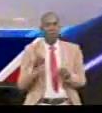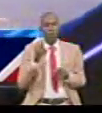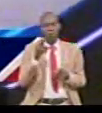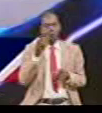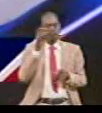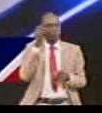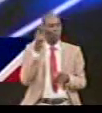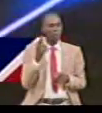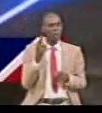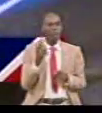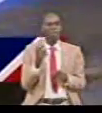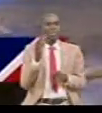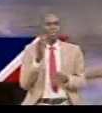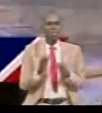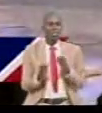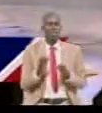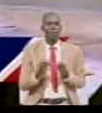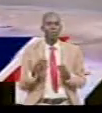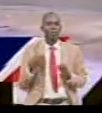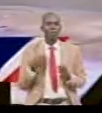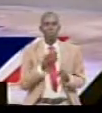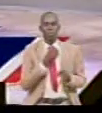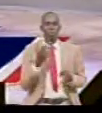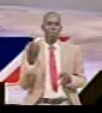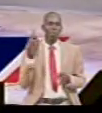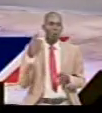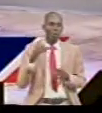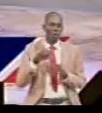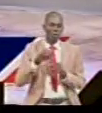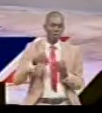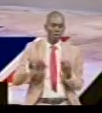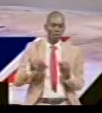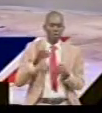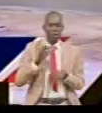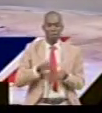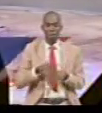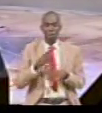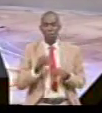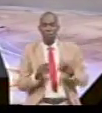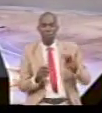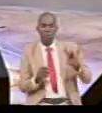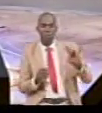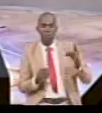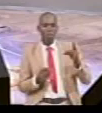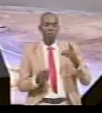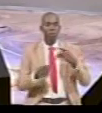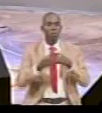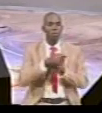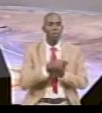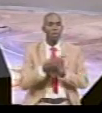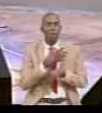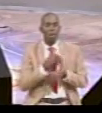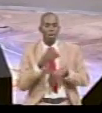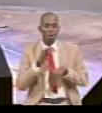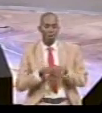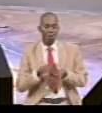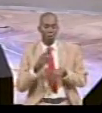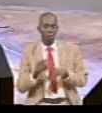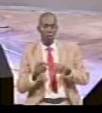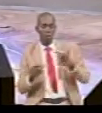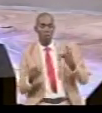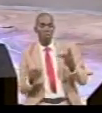were circumcised on the eighth day. And so on the eighth day,